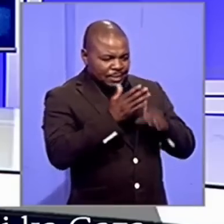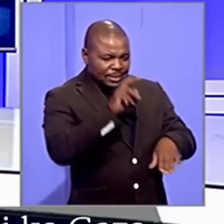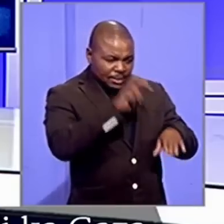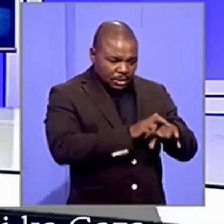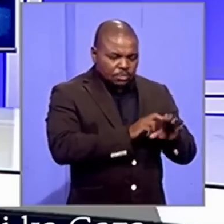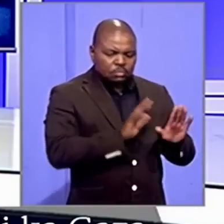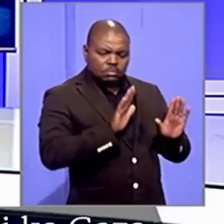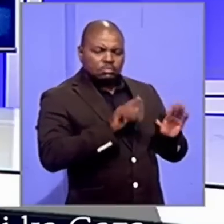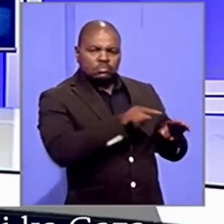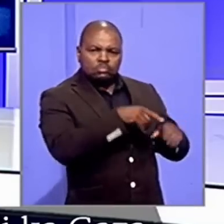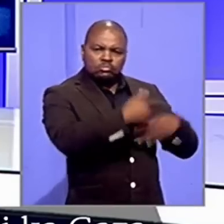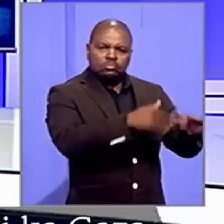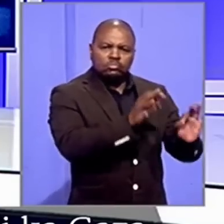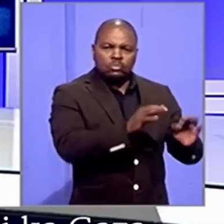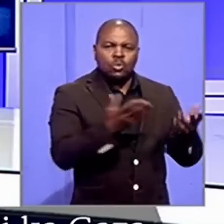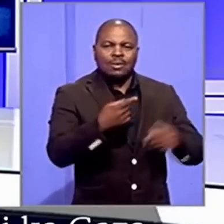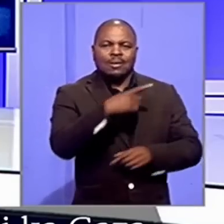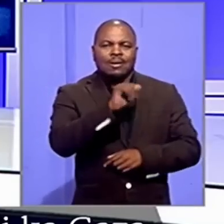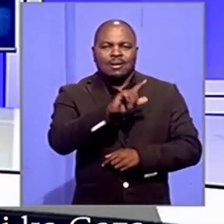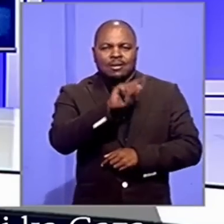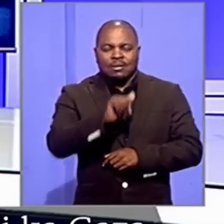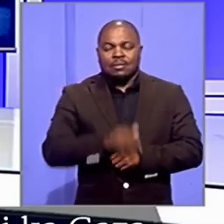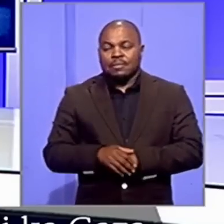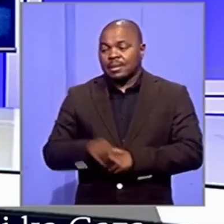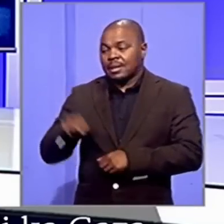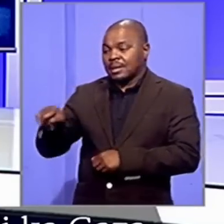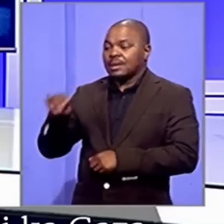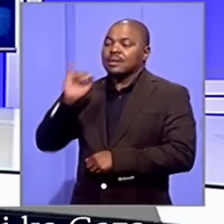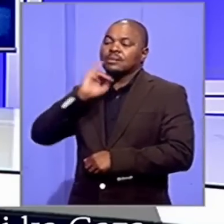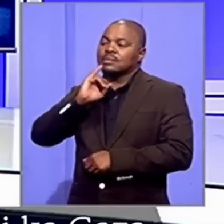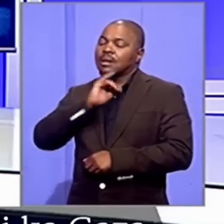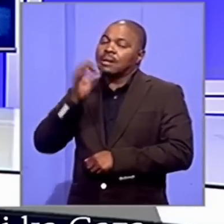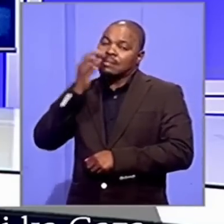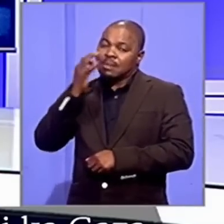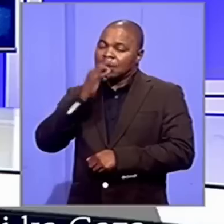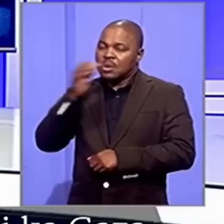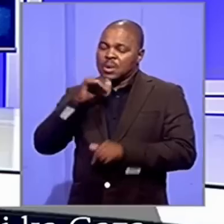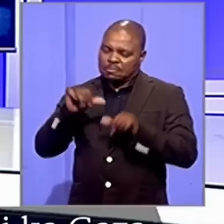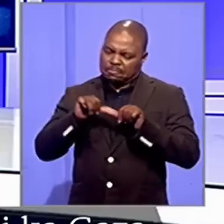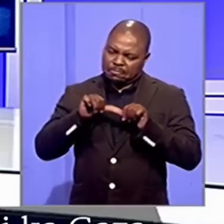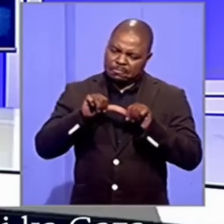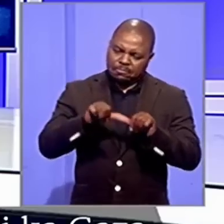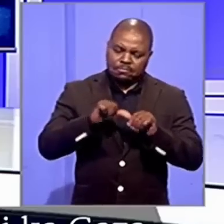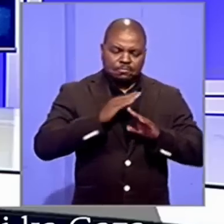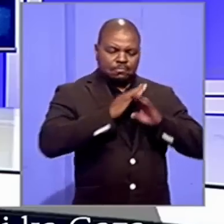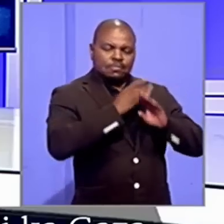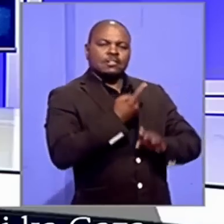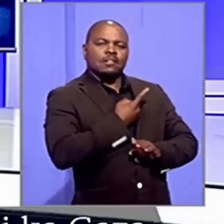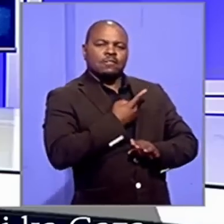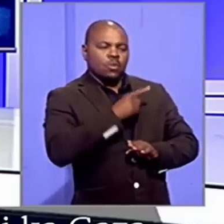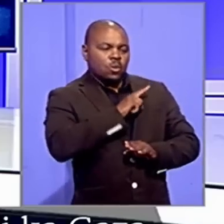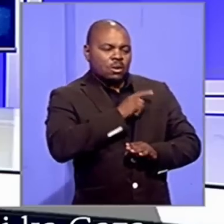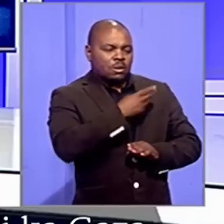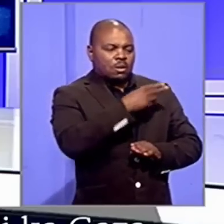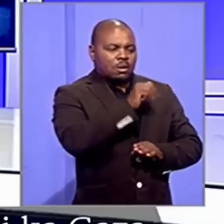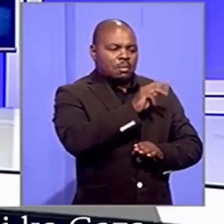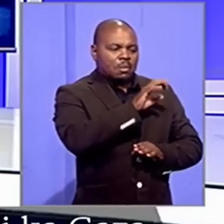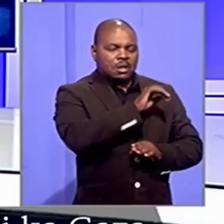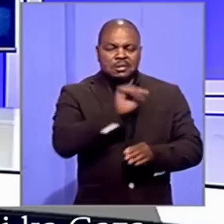motheo le hlakodišo ka Gaza. Ge e le Israele yona e re e tla tšwela pele go itšhireletša kgahlanong le Hamas